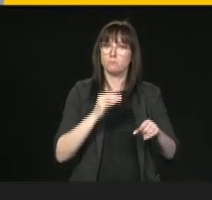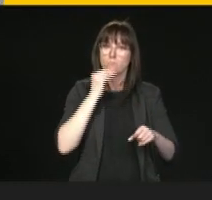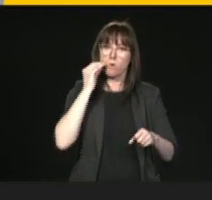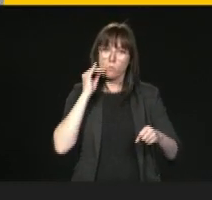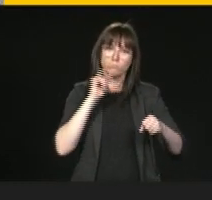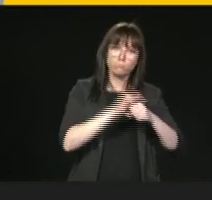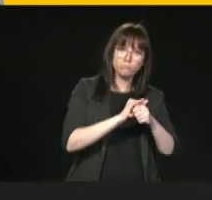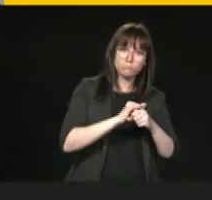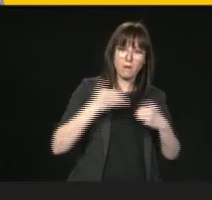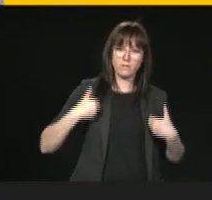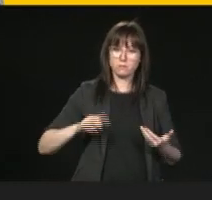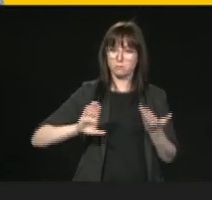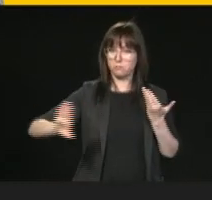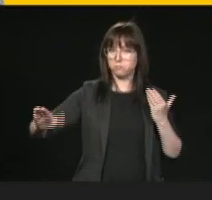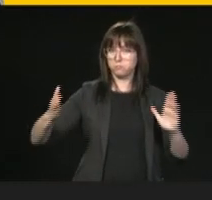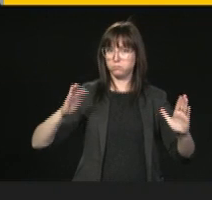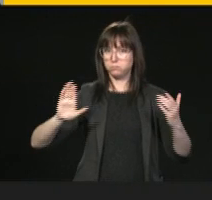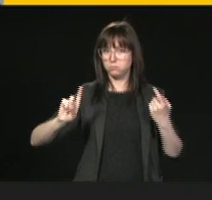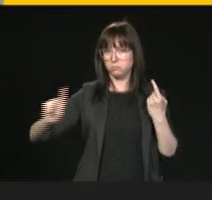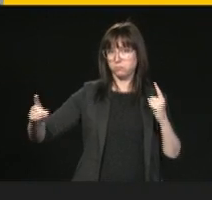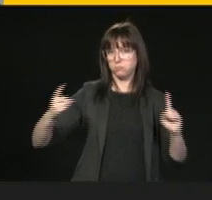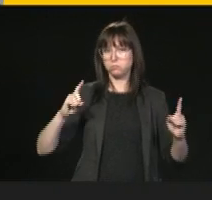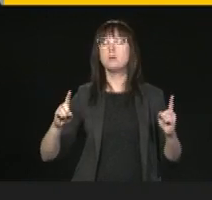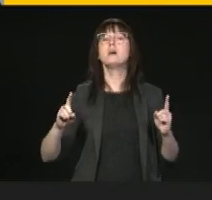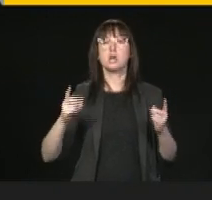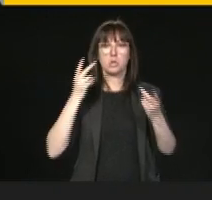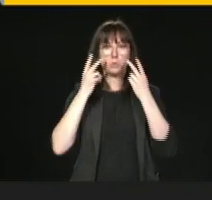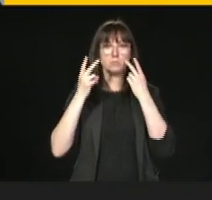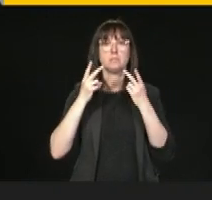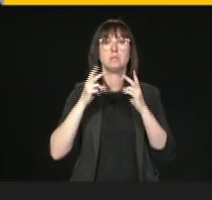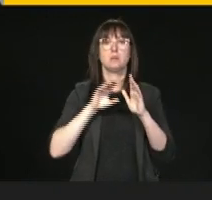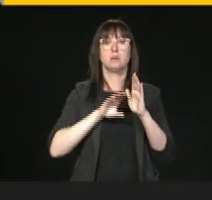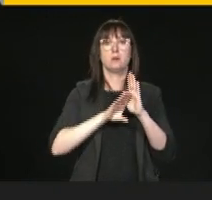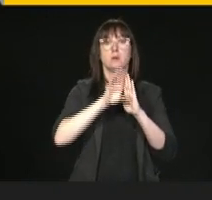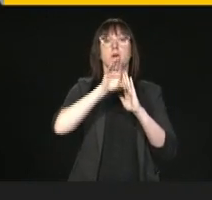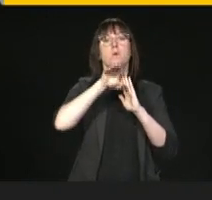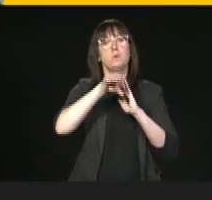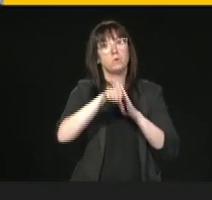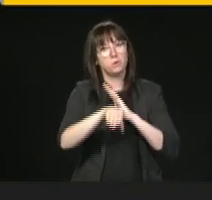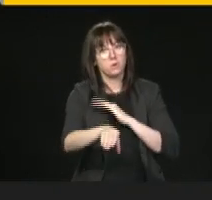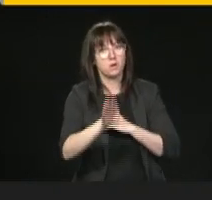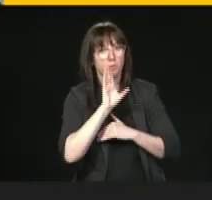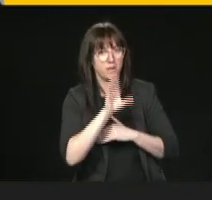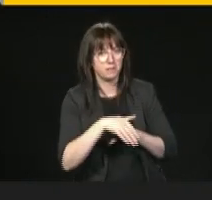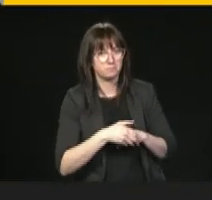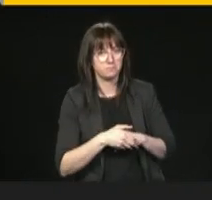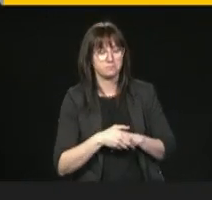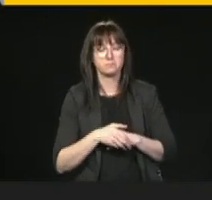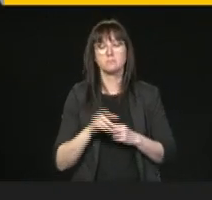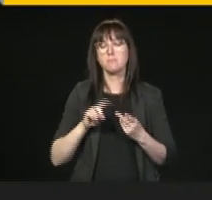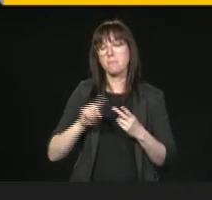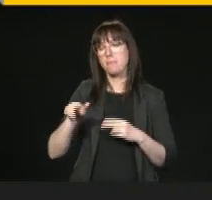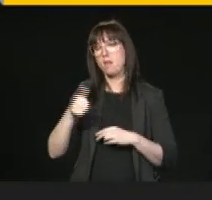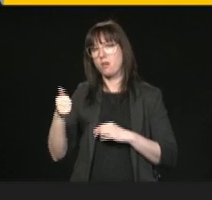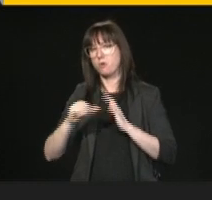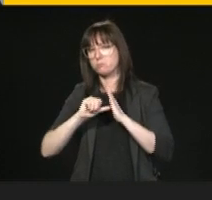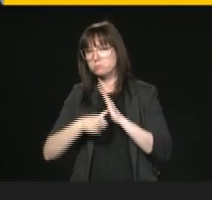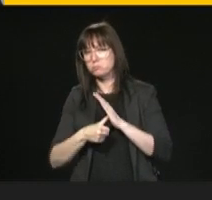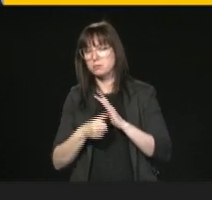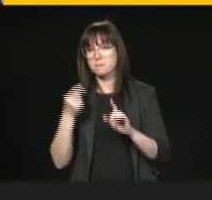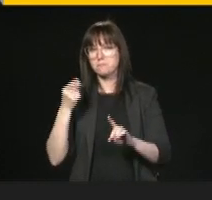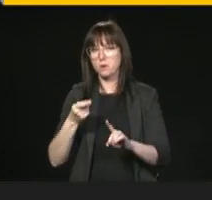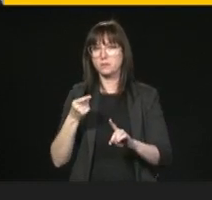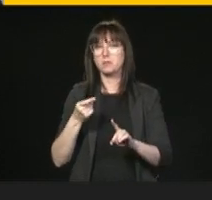effects of that positive measure. The other point maybe I'll make at this point, because I understand there are some questions have been out there in terms of